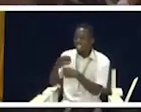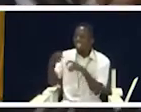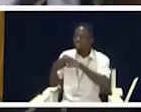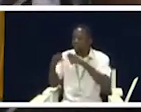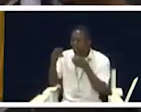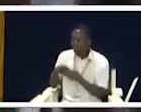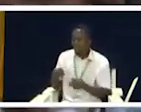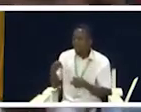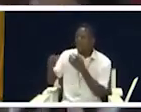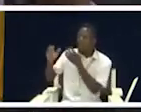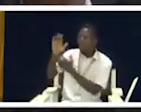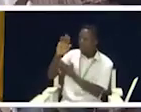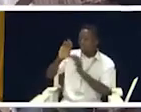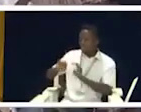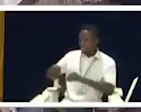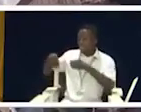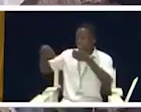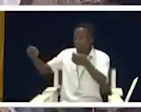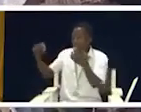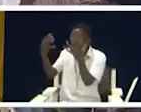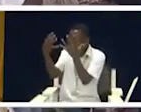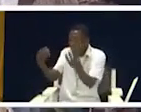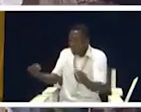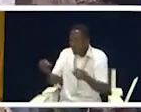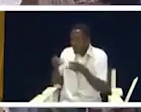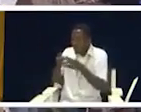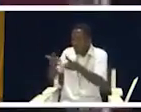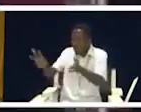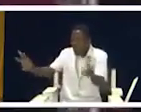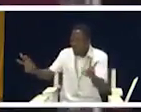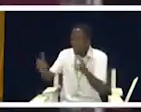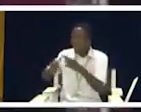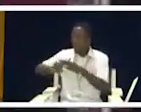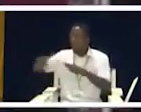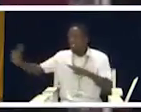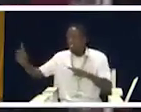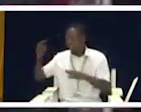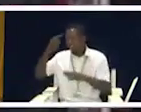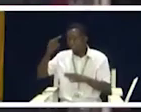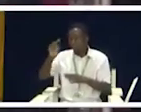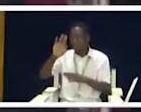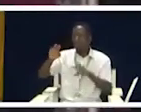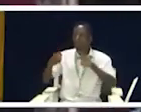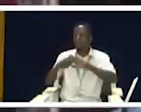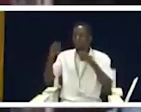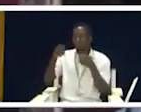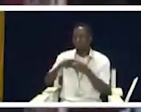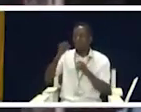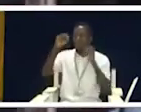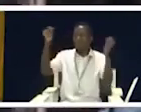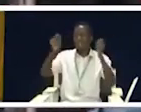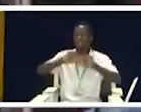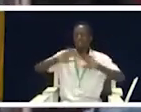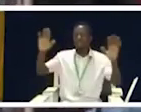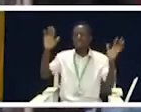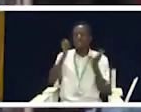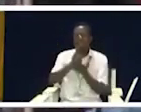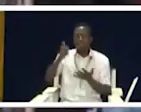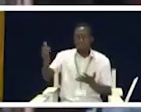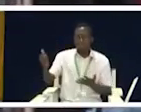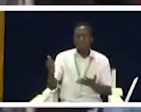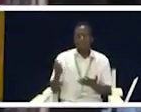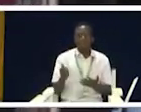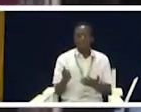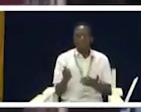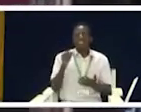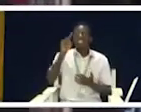God has already provided a way of escape for that problem. Hallelujah. His redemption plan